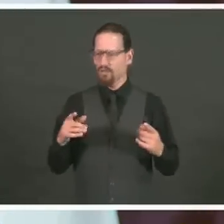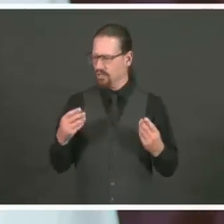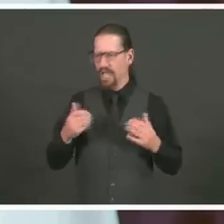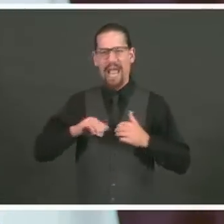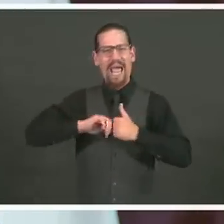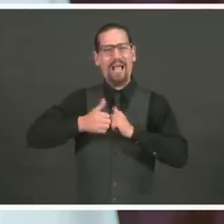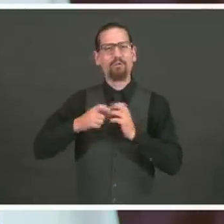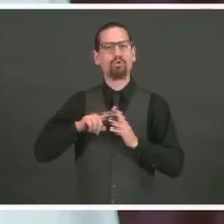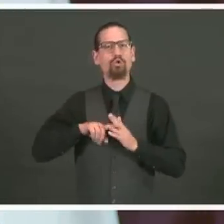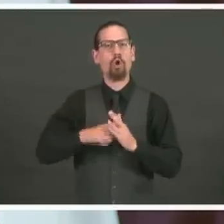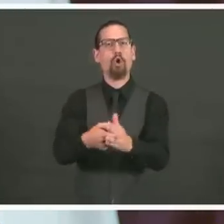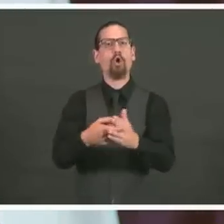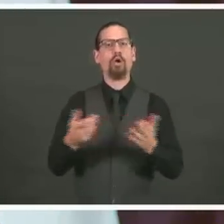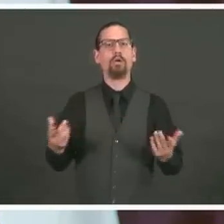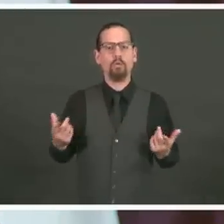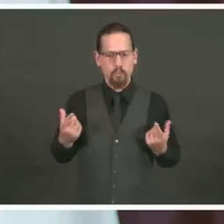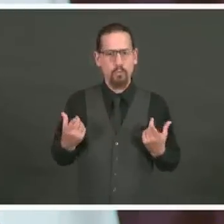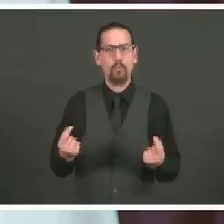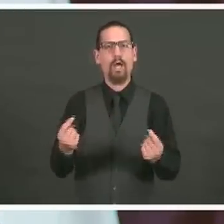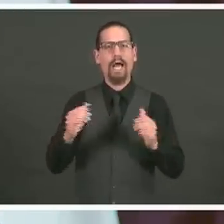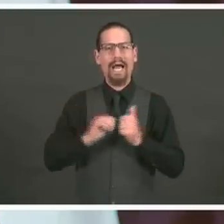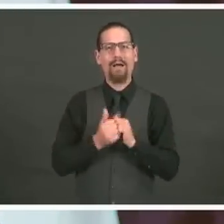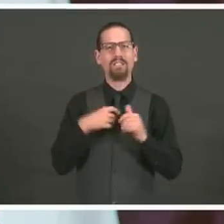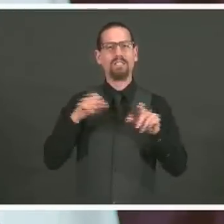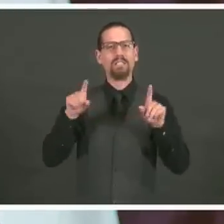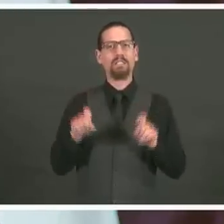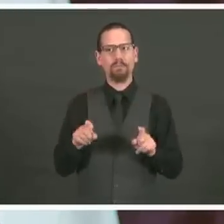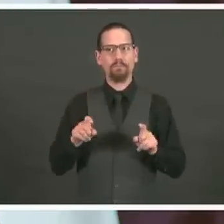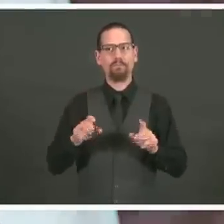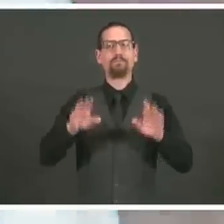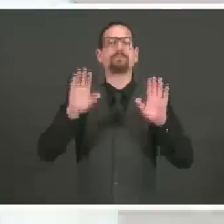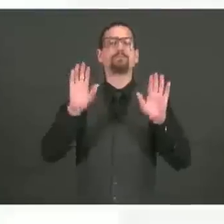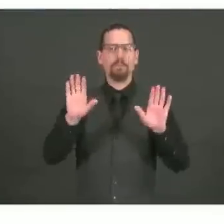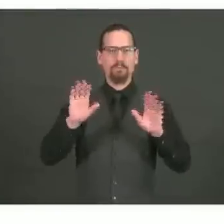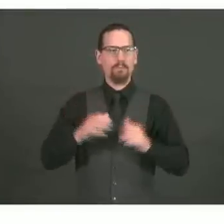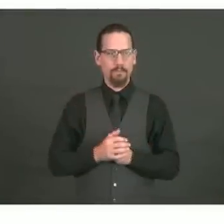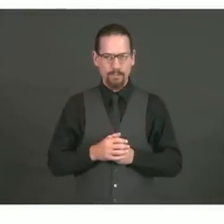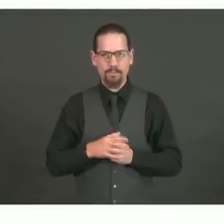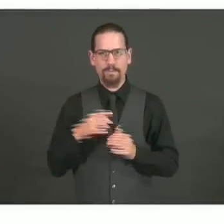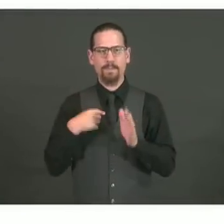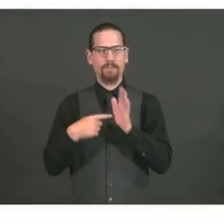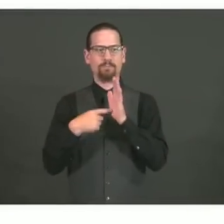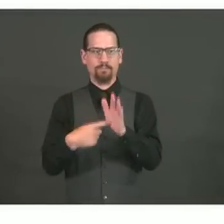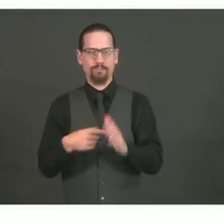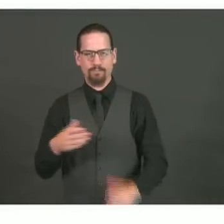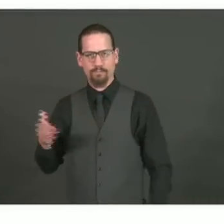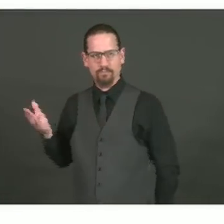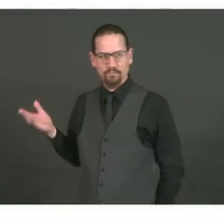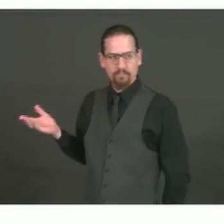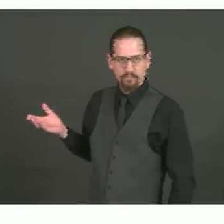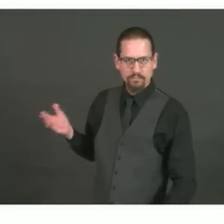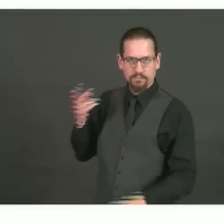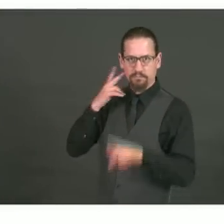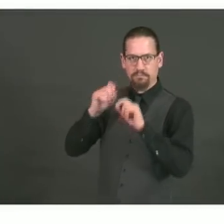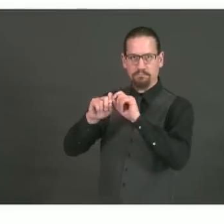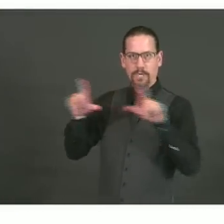simplify it. And we've developed a one-page, and I'd ask you to please put that one-pager up on the screen.